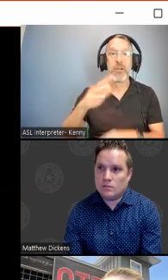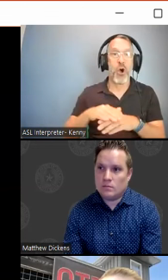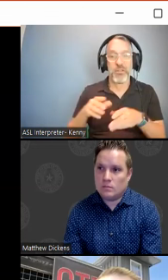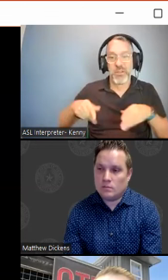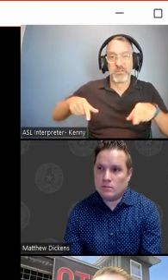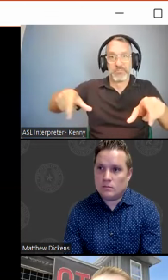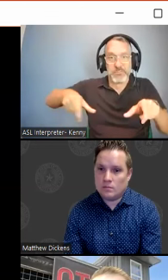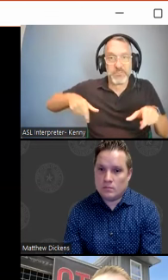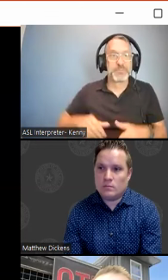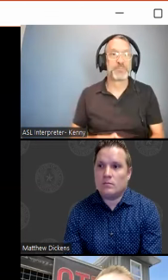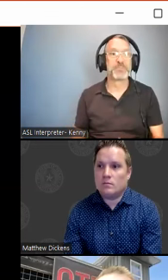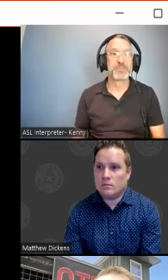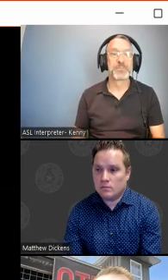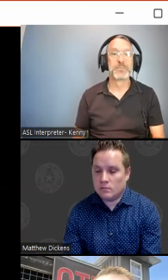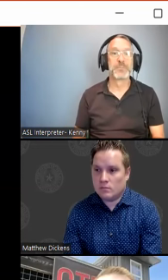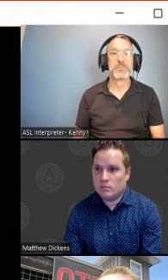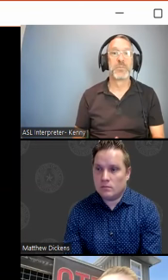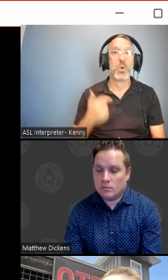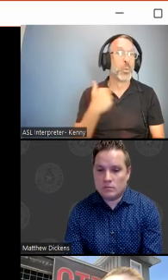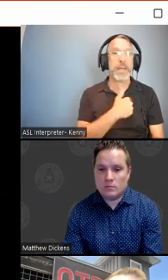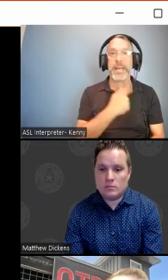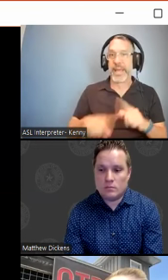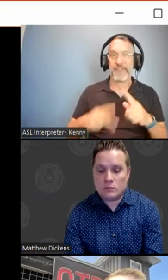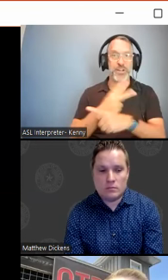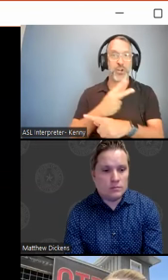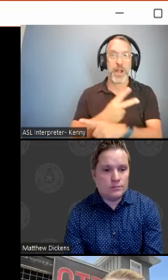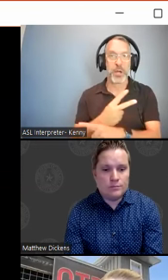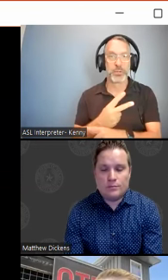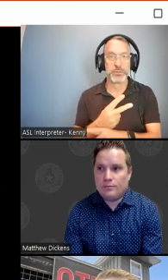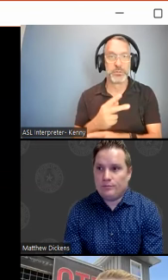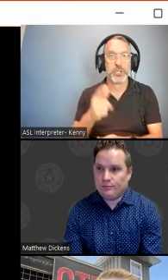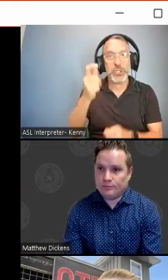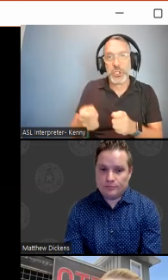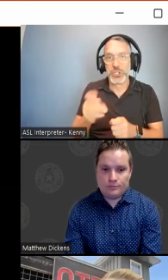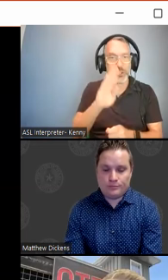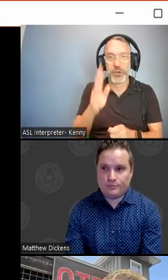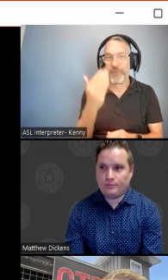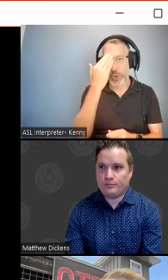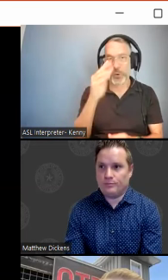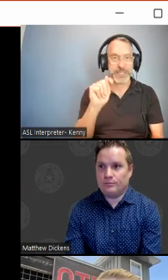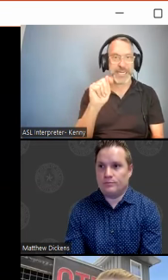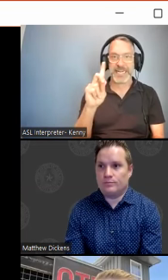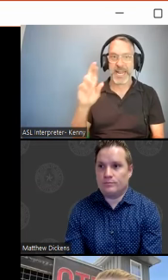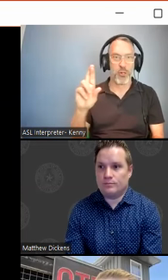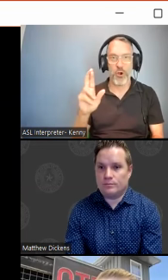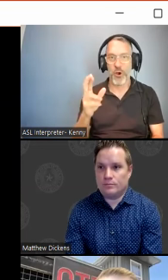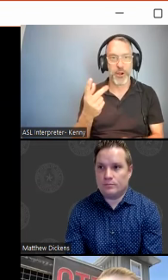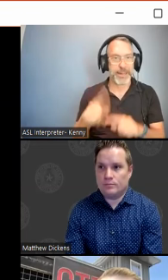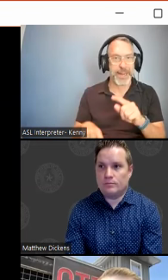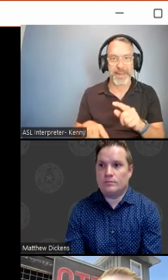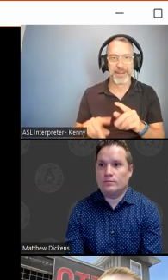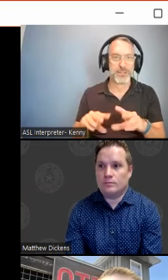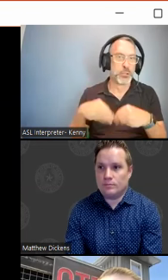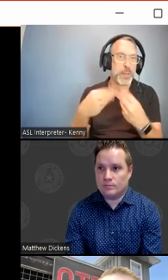aisles. Because we just can't figure out, judges are never gonna know, TDLR isn't gonna be able to